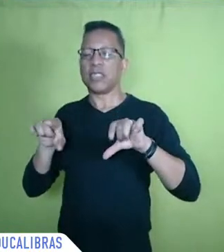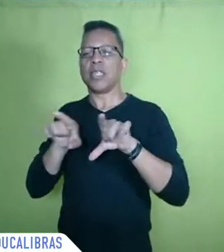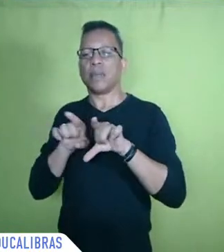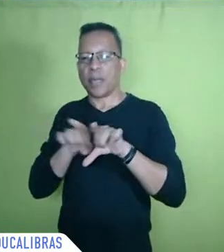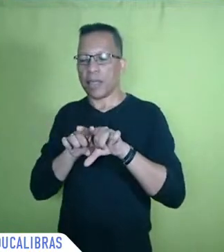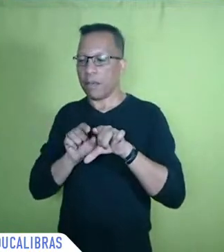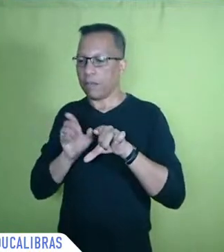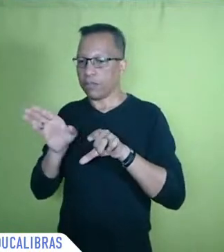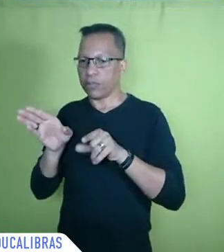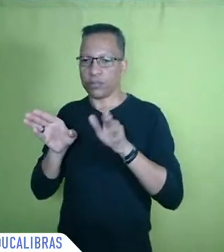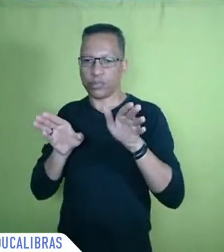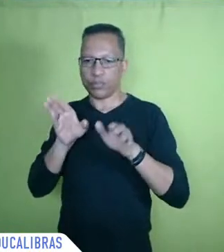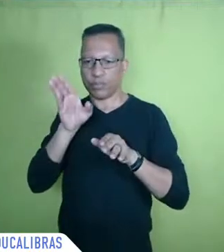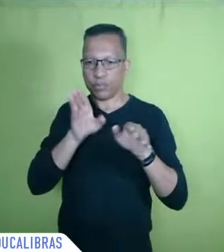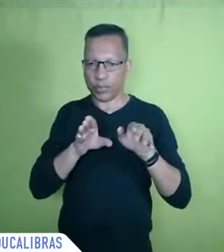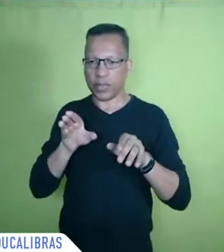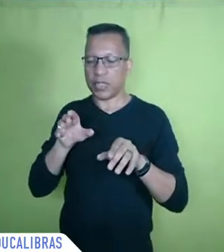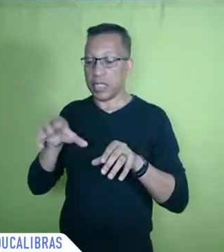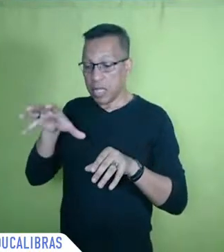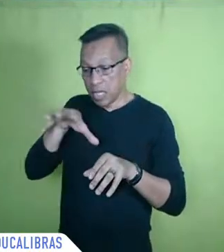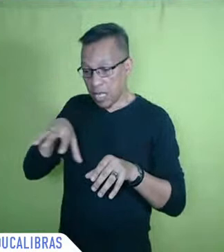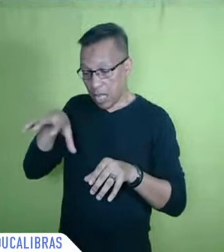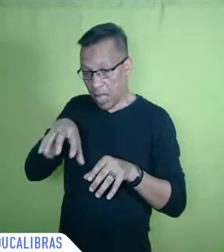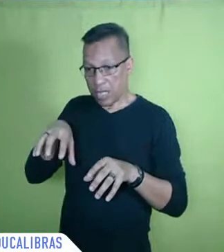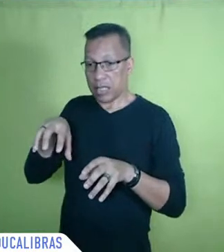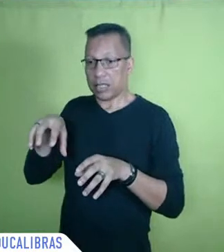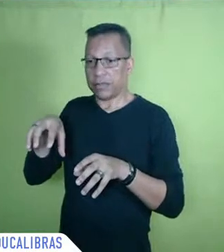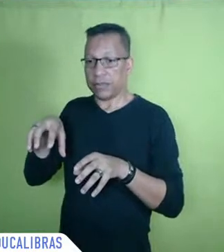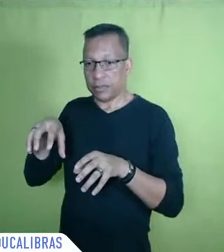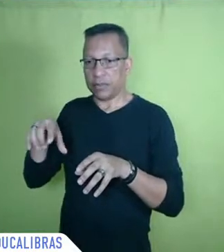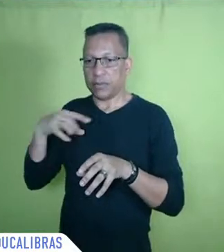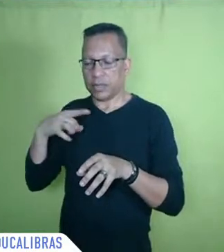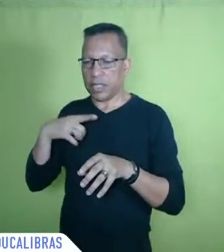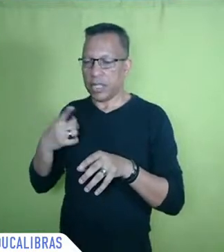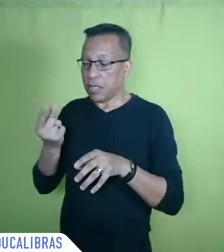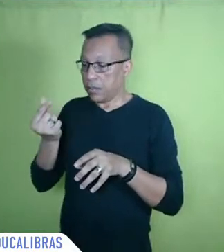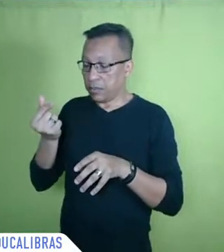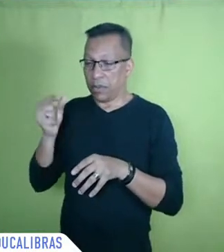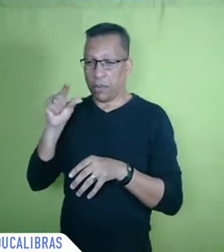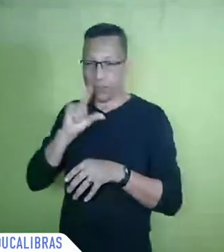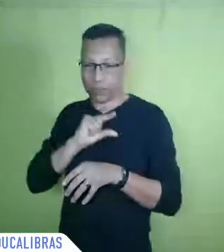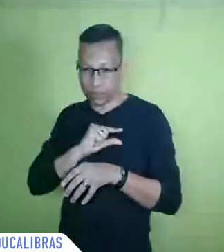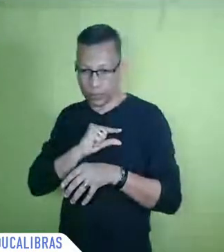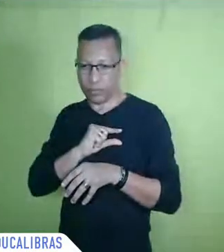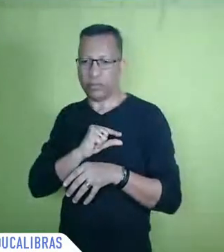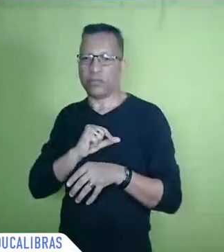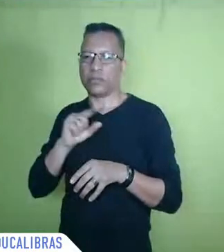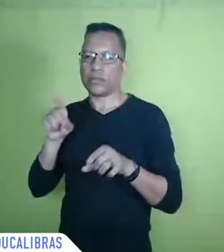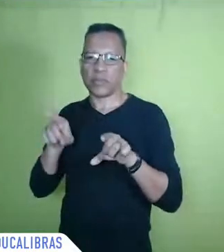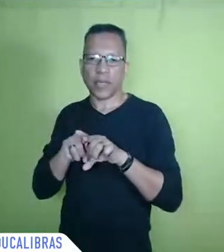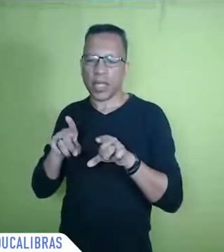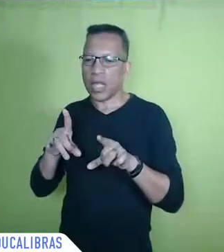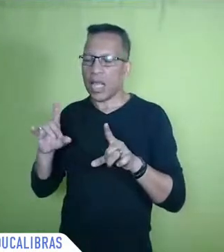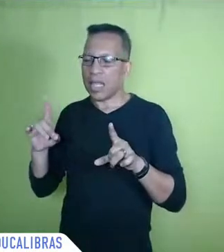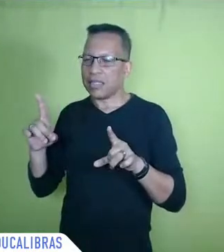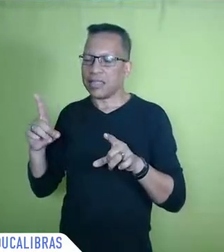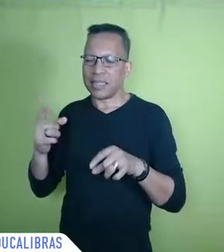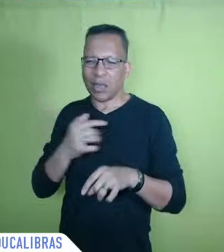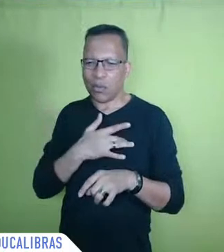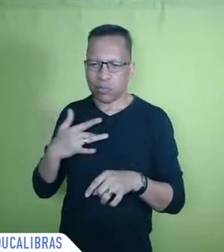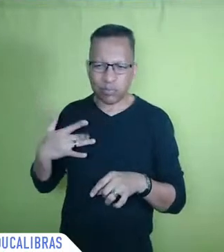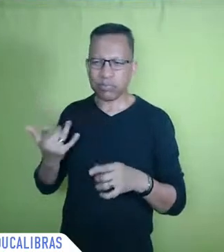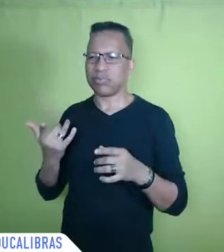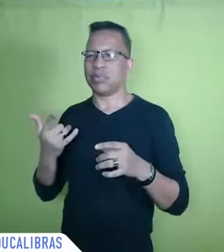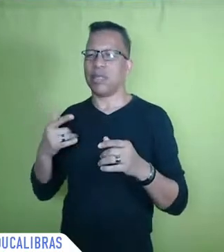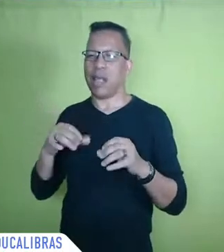to the middle class. And this reality presents many facets. In that area, you have lower